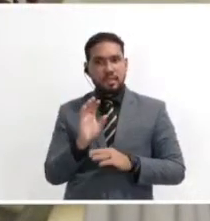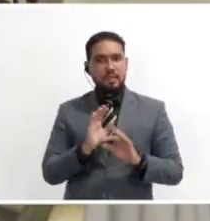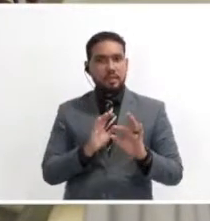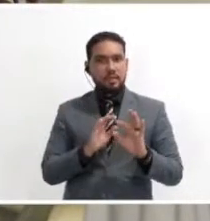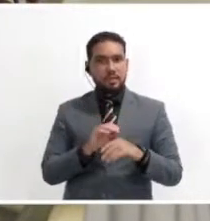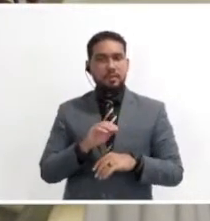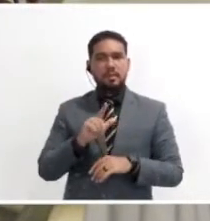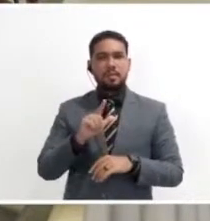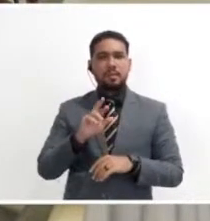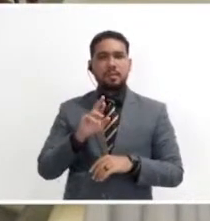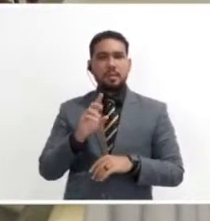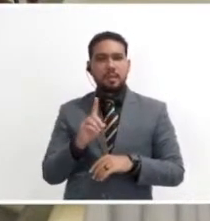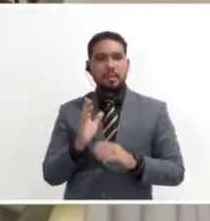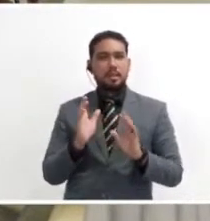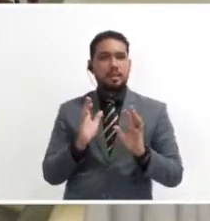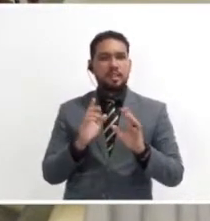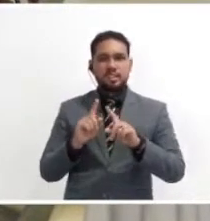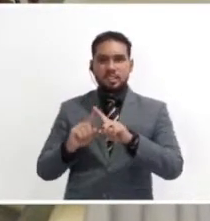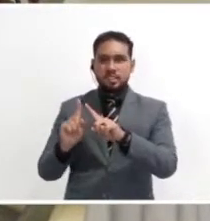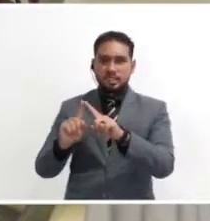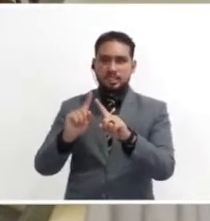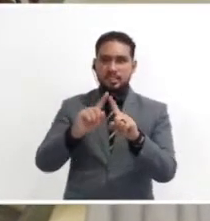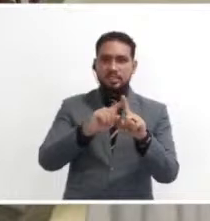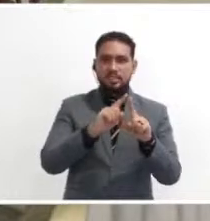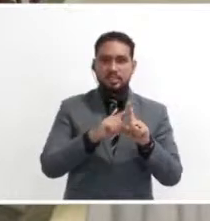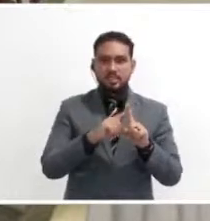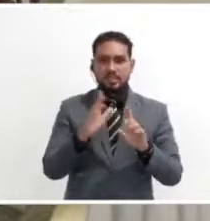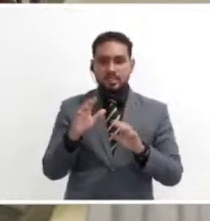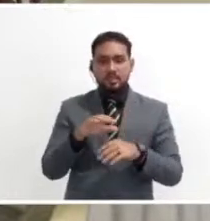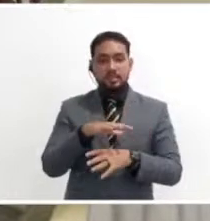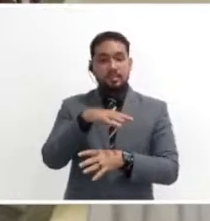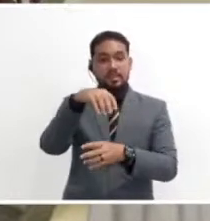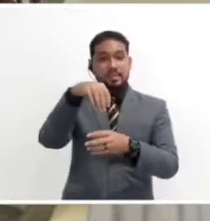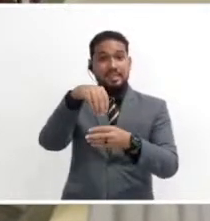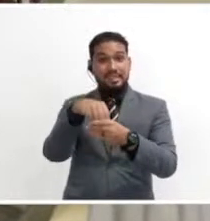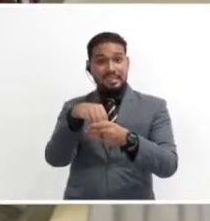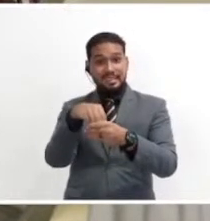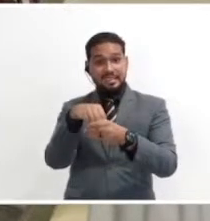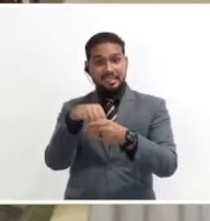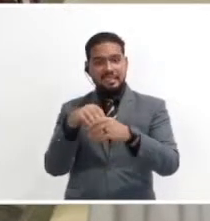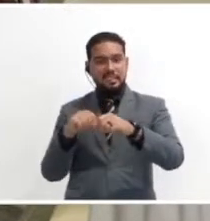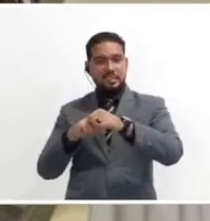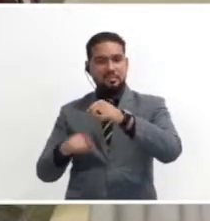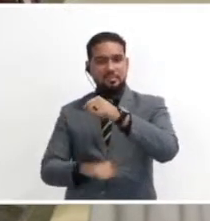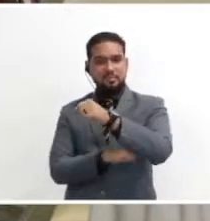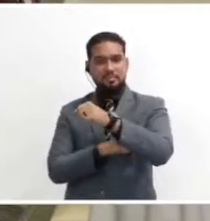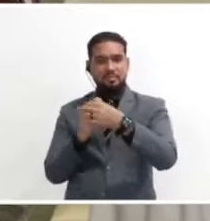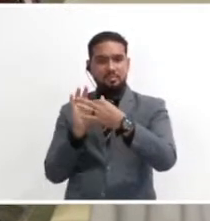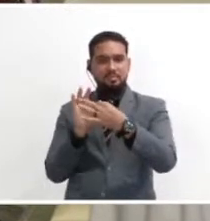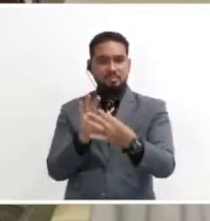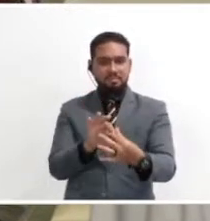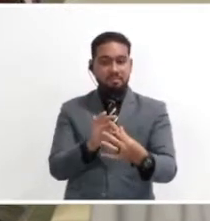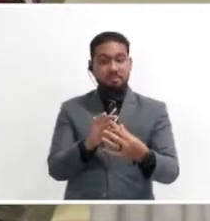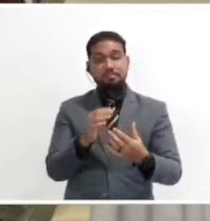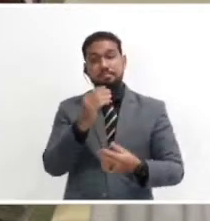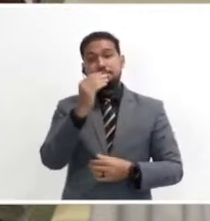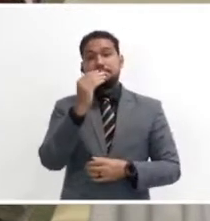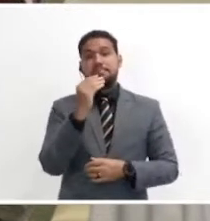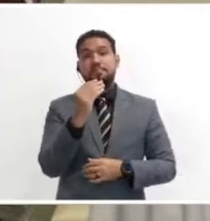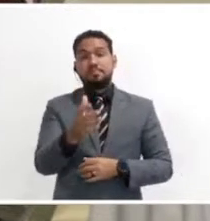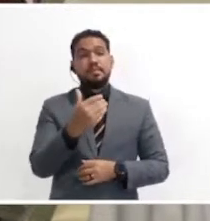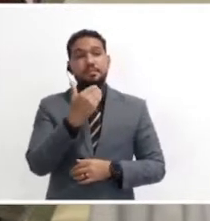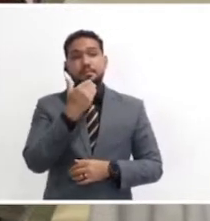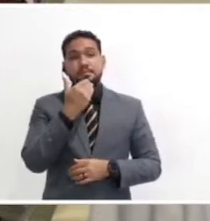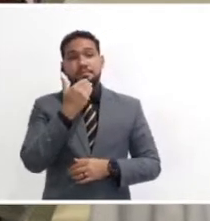technology, and then the silicon interposer or bridge. So again, the silicon is the best, but also the most expensive.